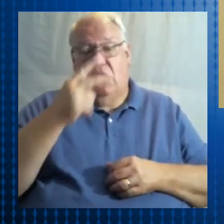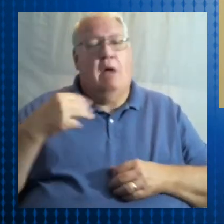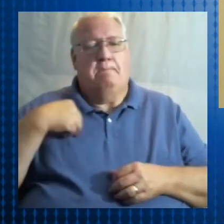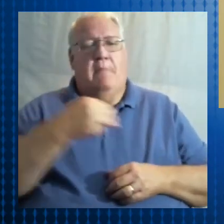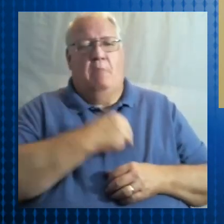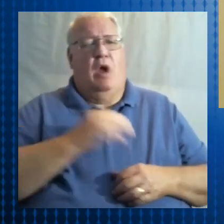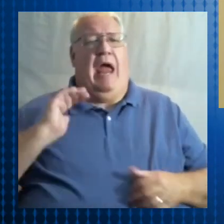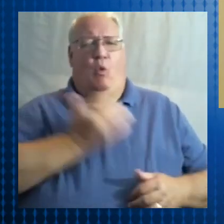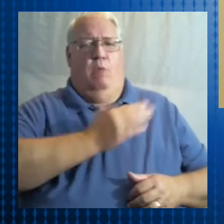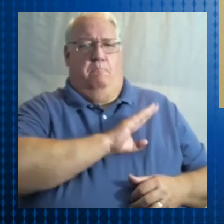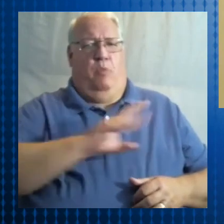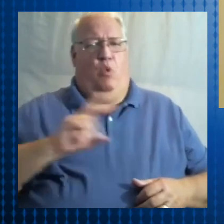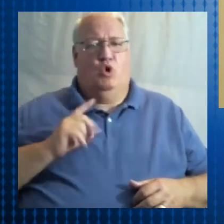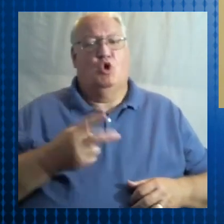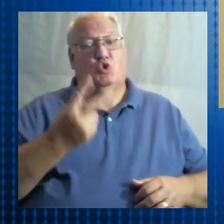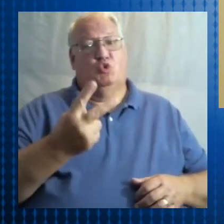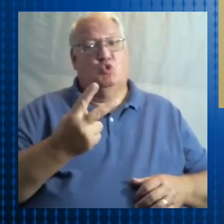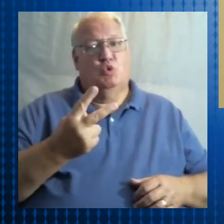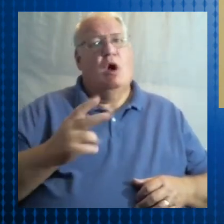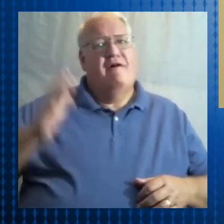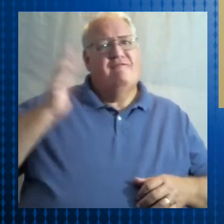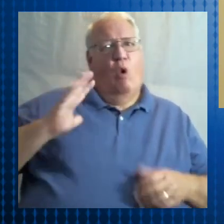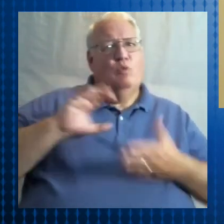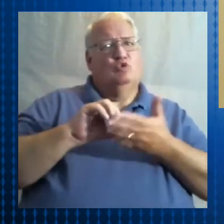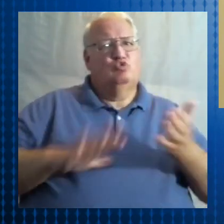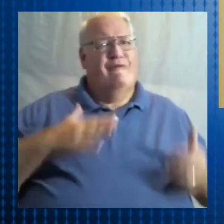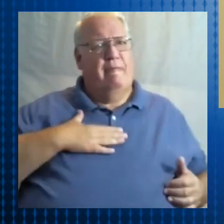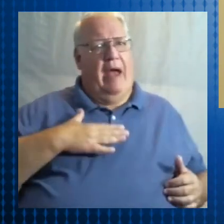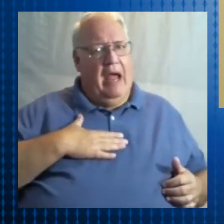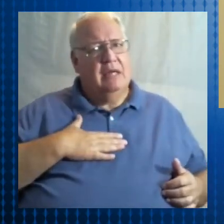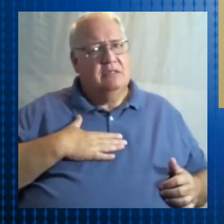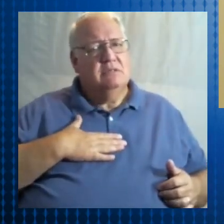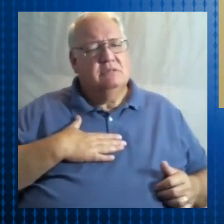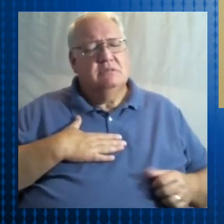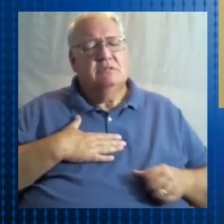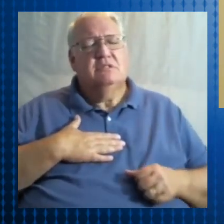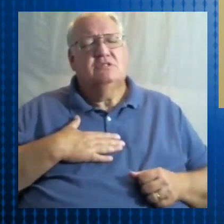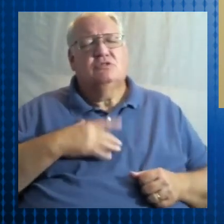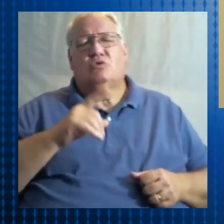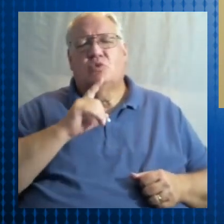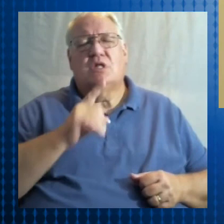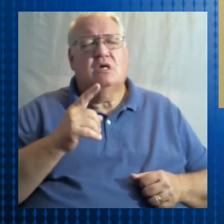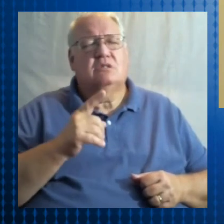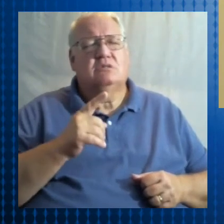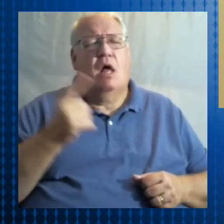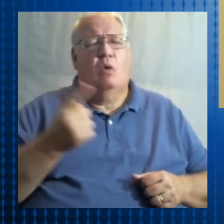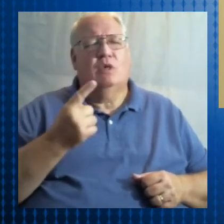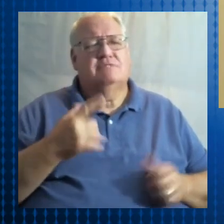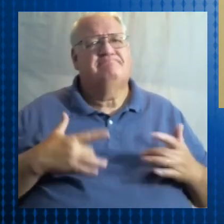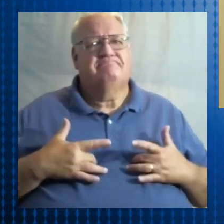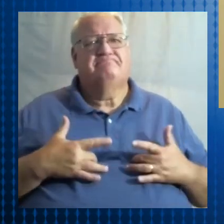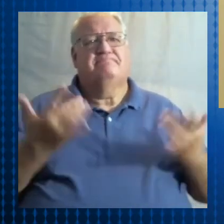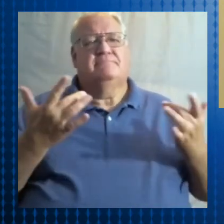our board. Two of them are former students of mine. And so it's always special to have